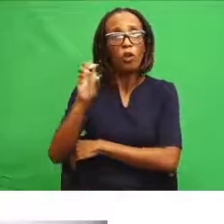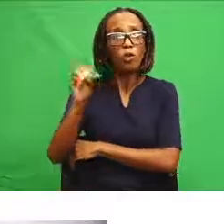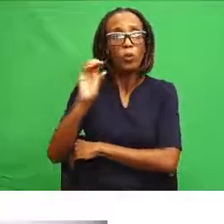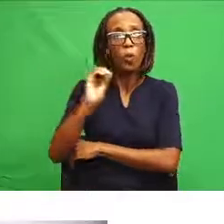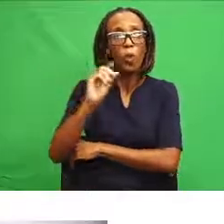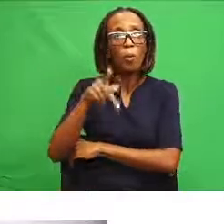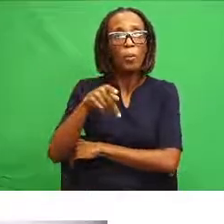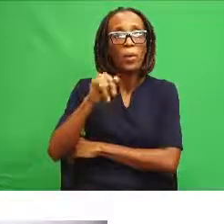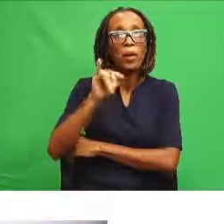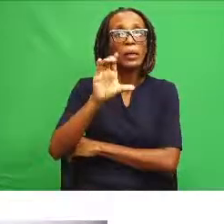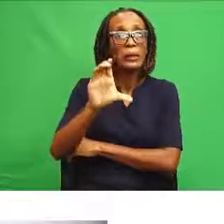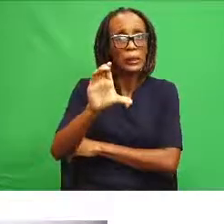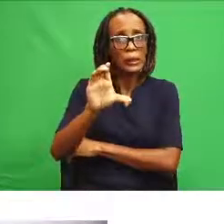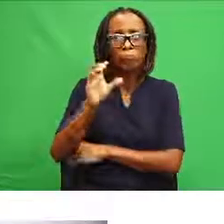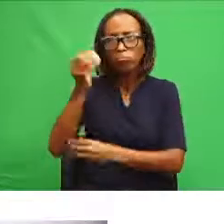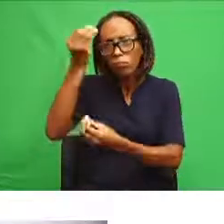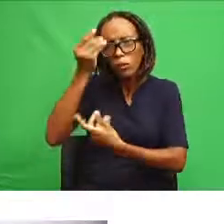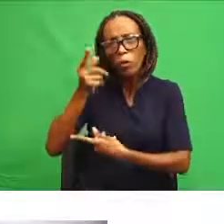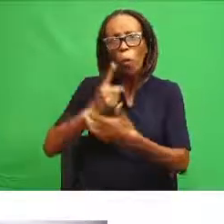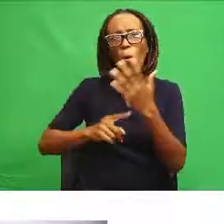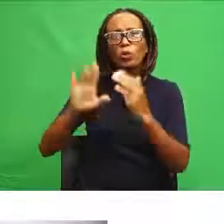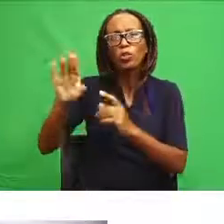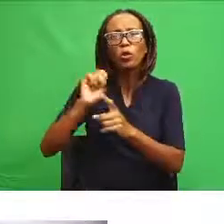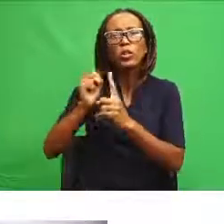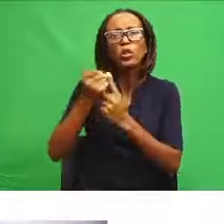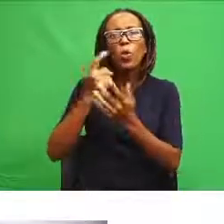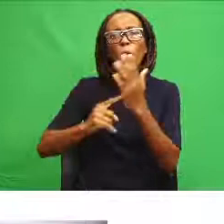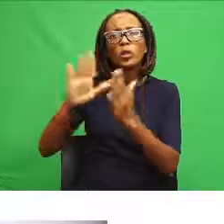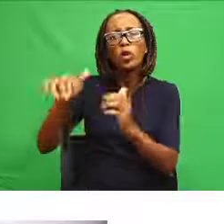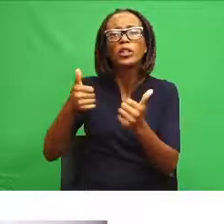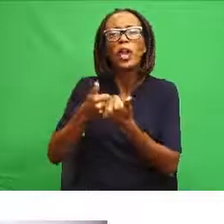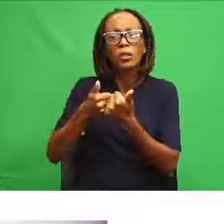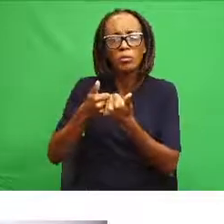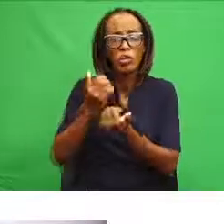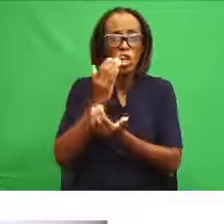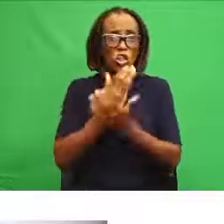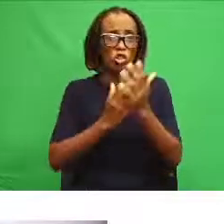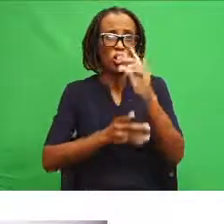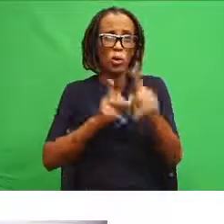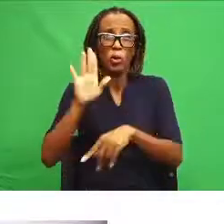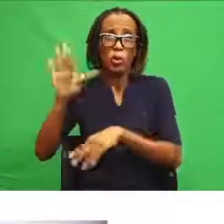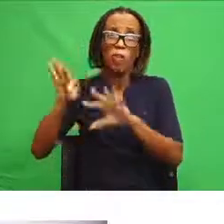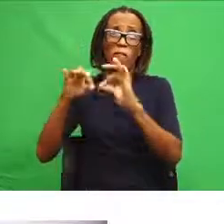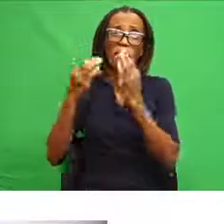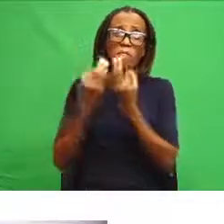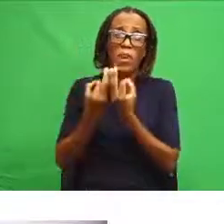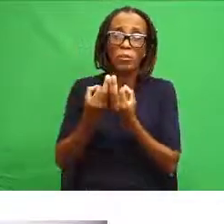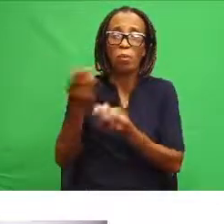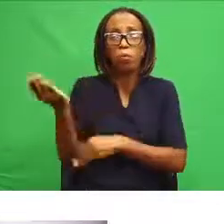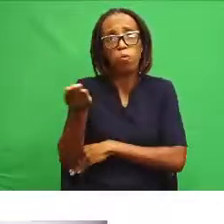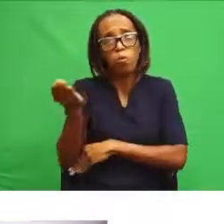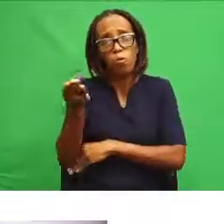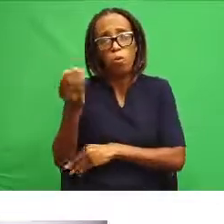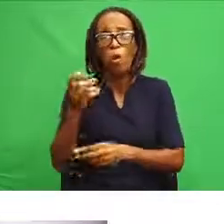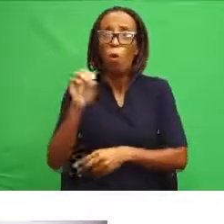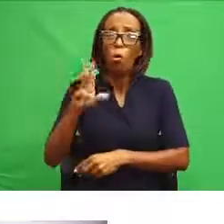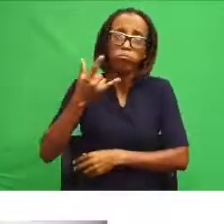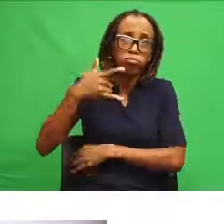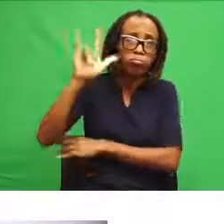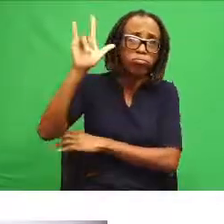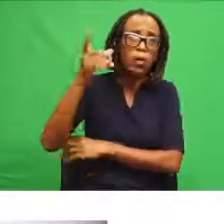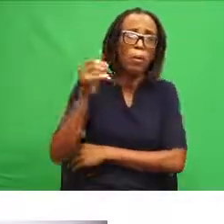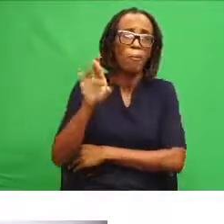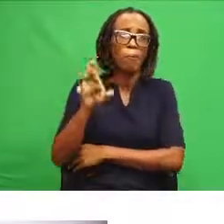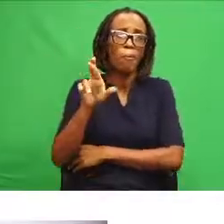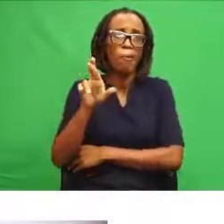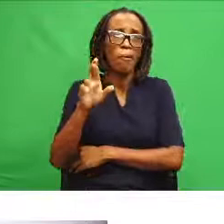us know if this is the situation. Unfortunately, some persons, you know, their relatives may have passed away. They may have migrated. There might